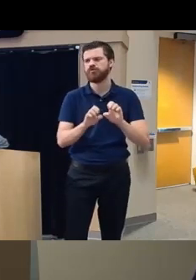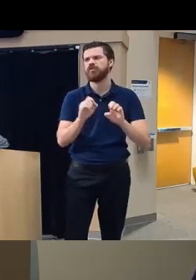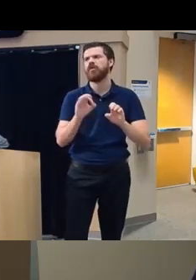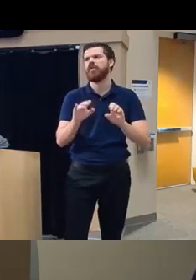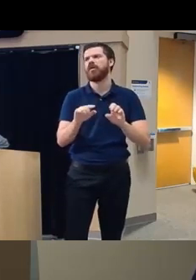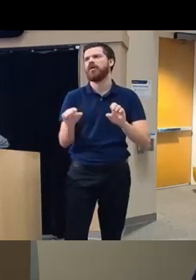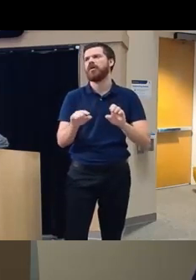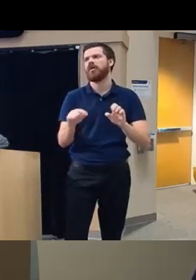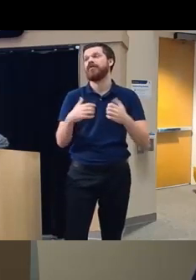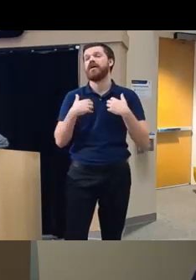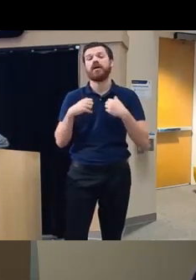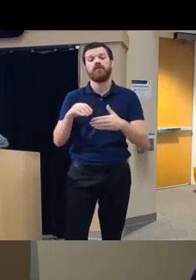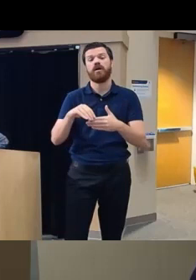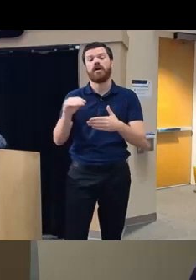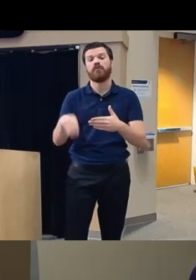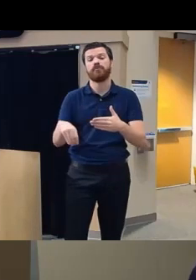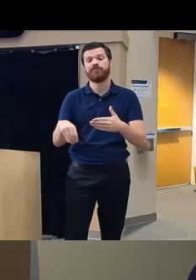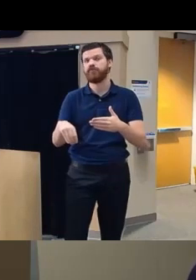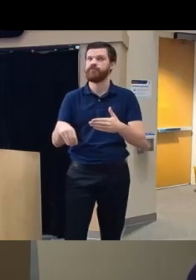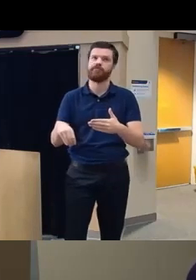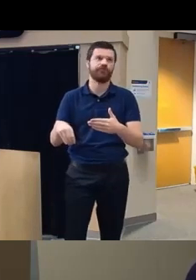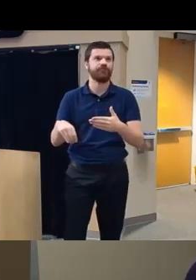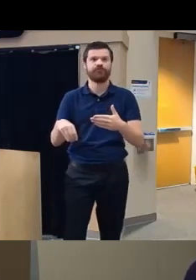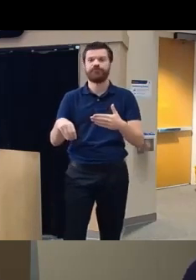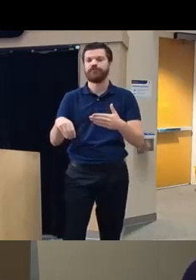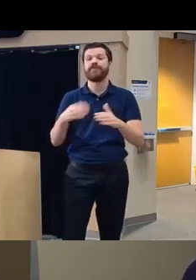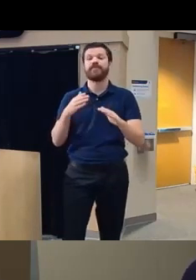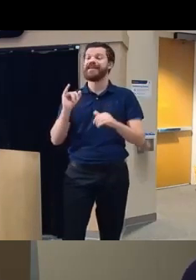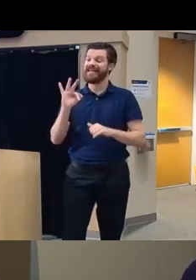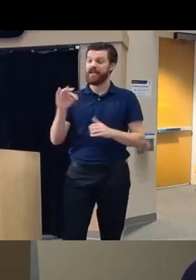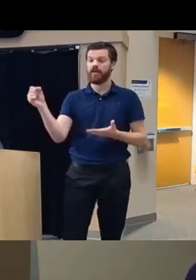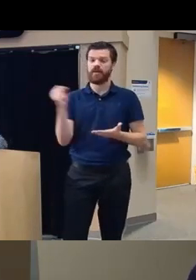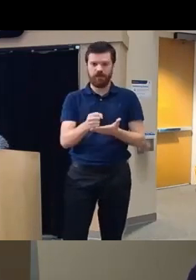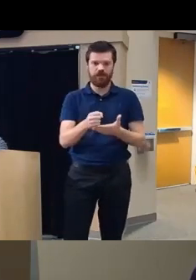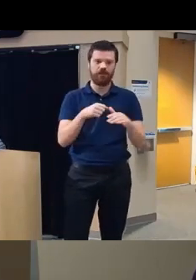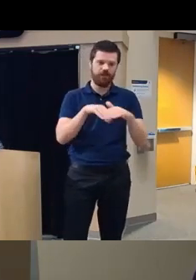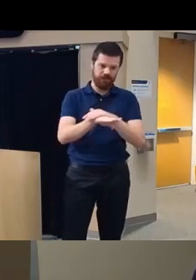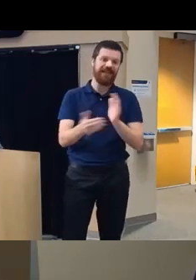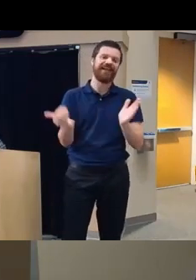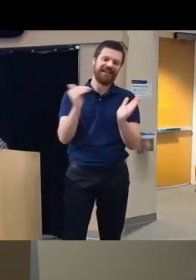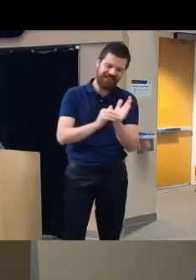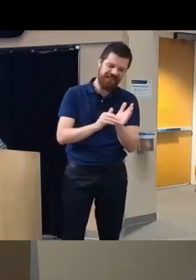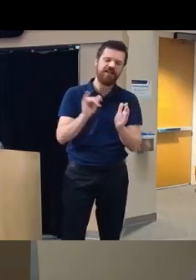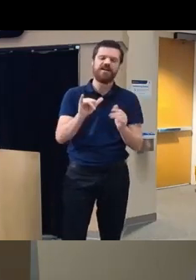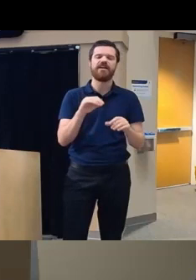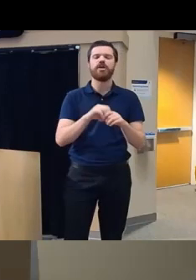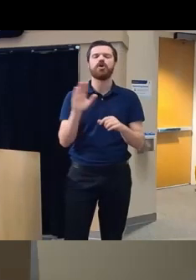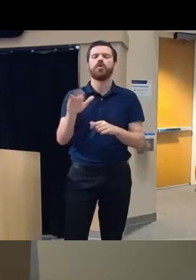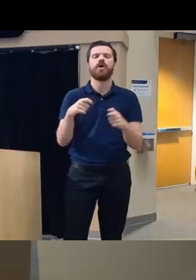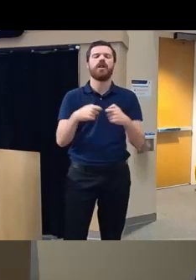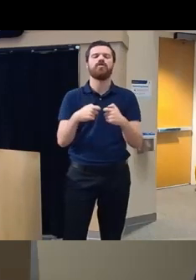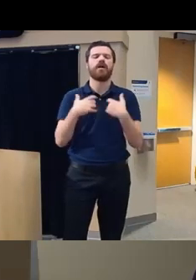the health outcomes of kind of through readmissions or whatever other markers in the electronic health record